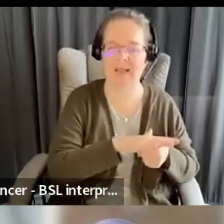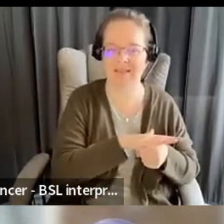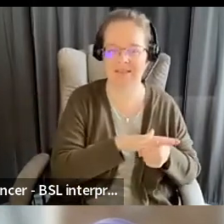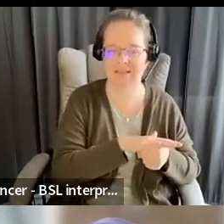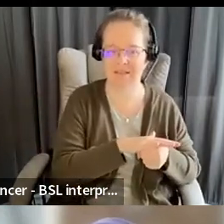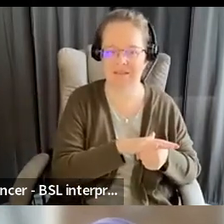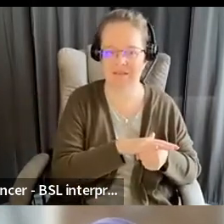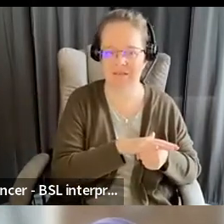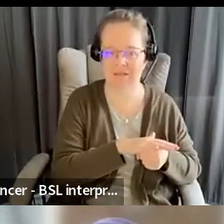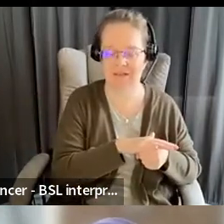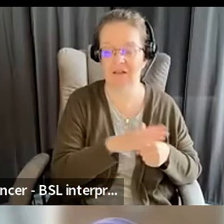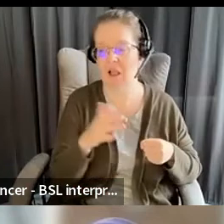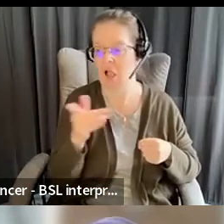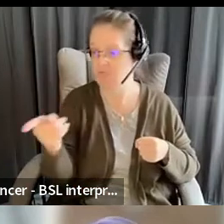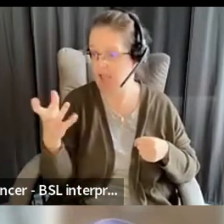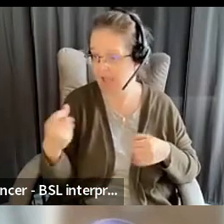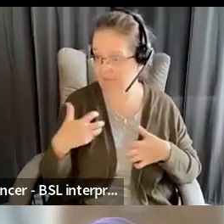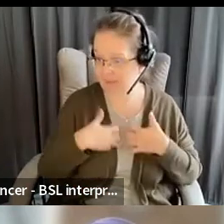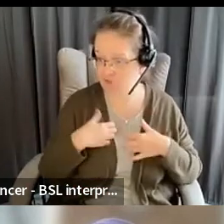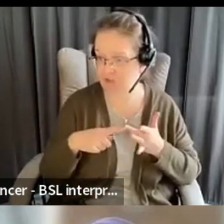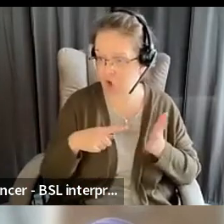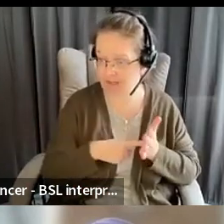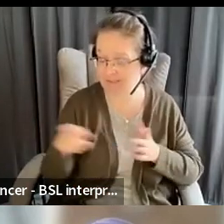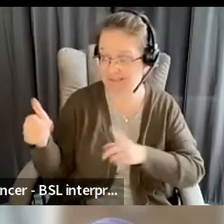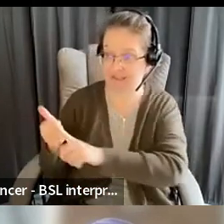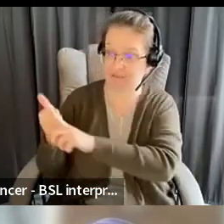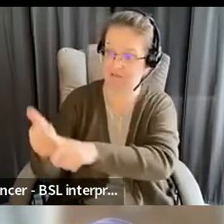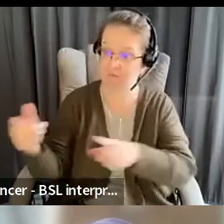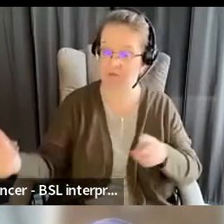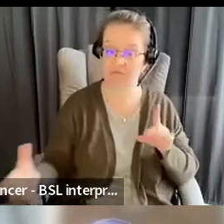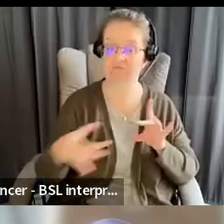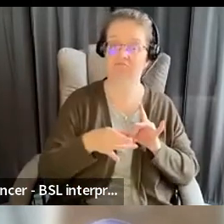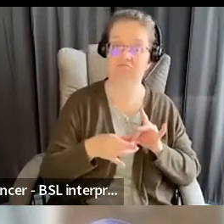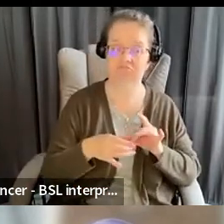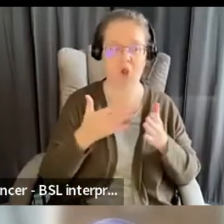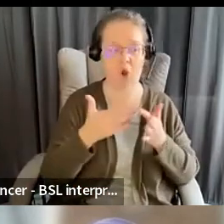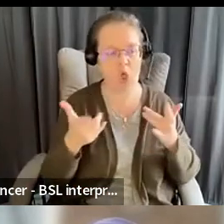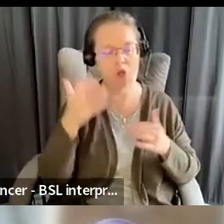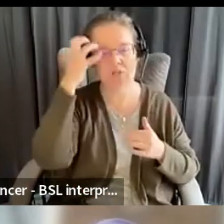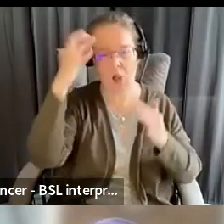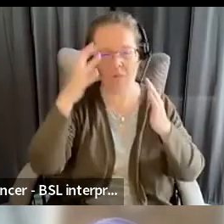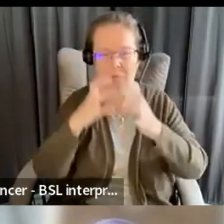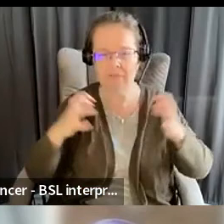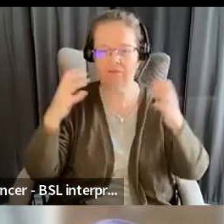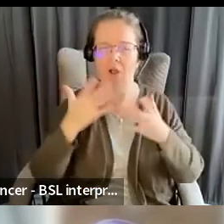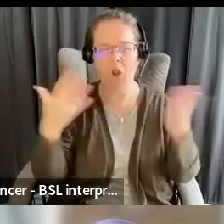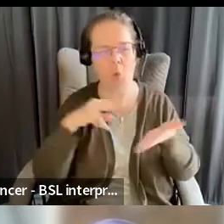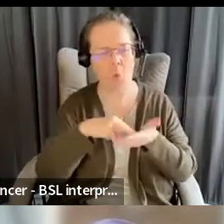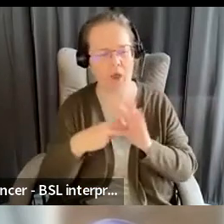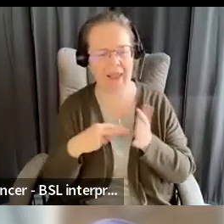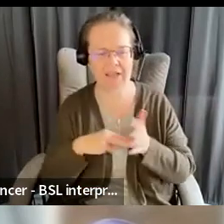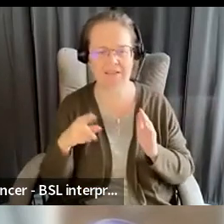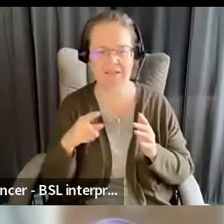interested specifically in IT. And, you know, there's a lot of government funded organizations that are running